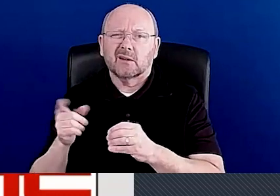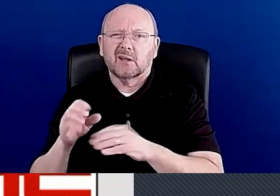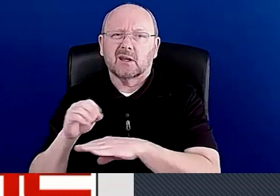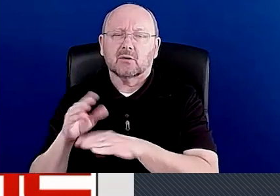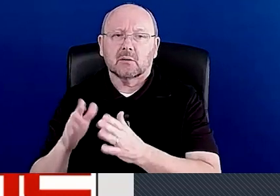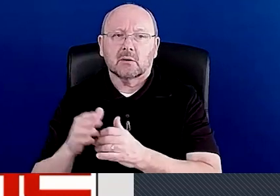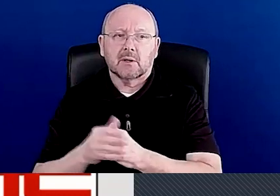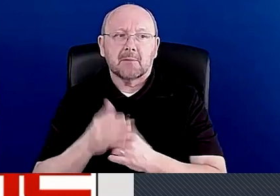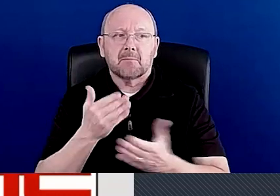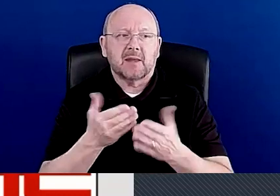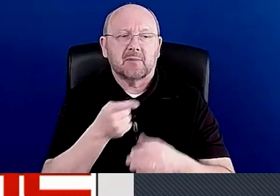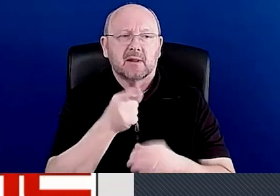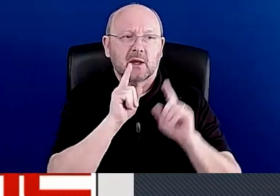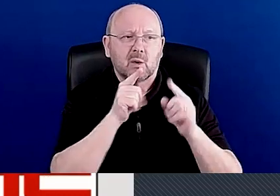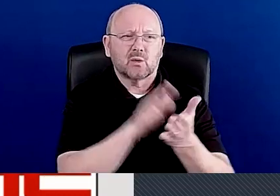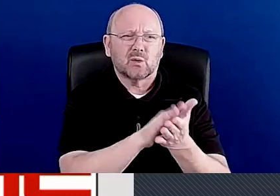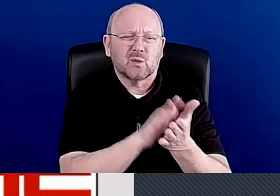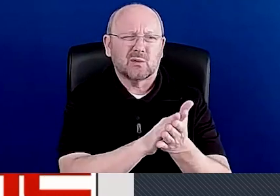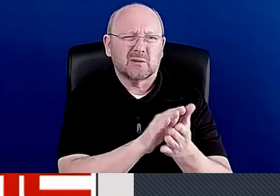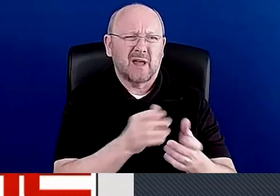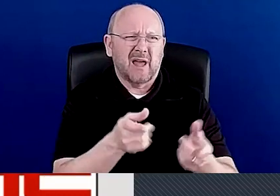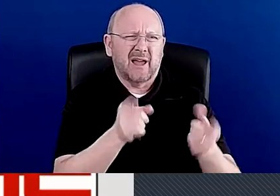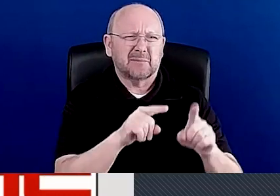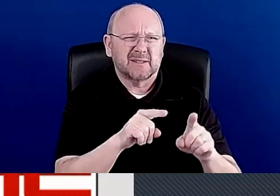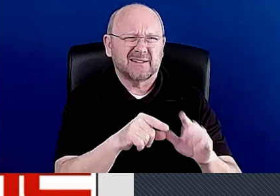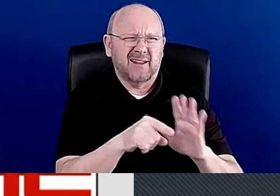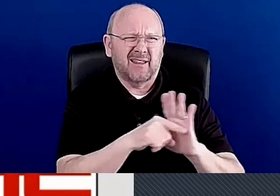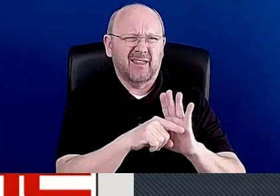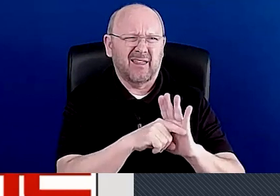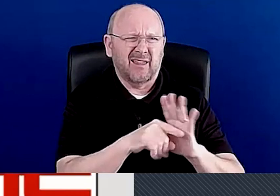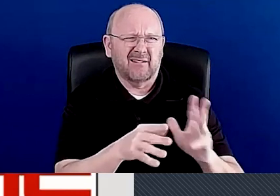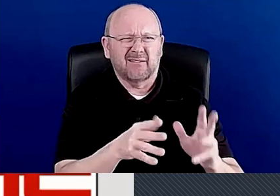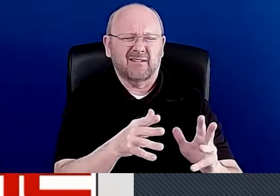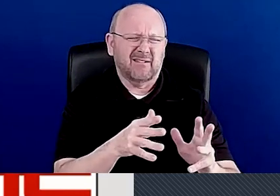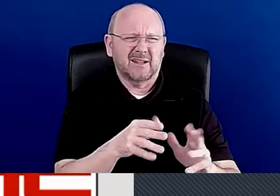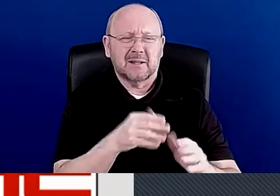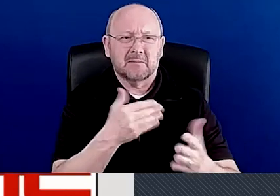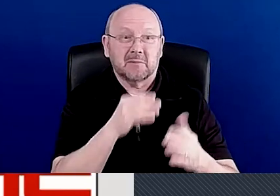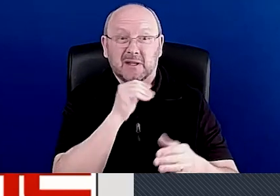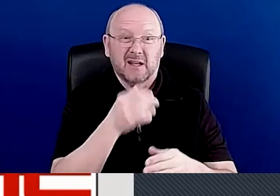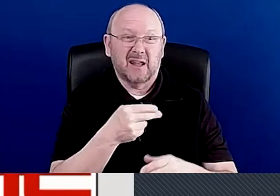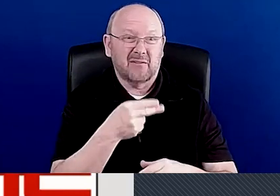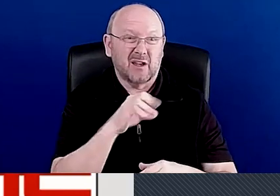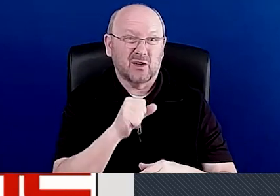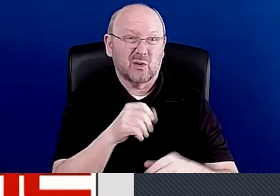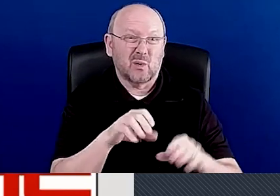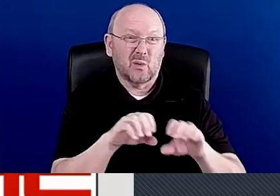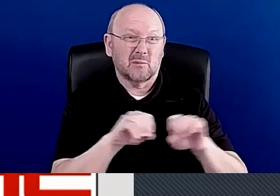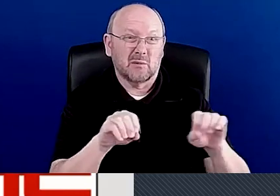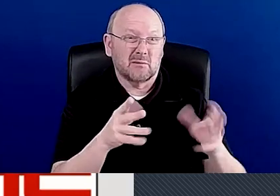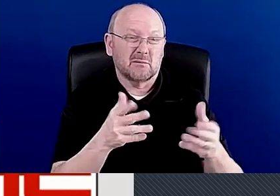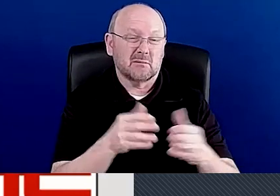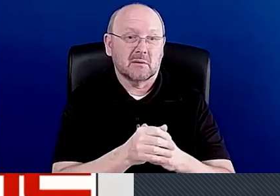negative experience with education. Maybe they don't have their high school diploma. Maybe they do, and they don't know